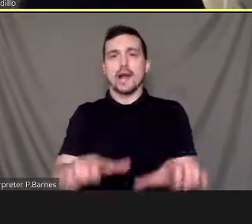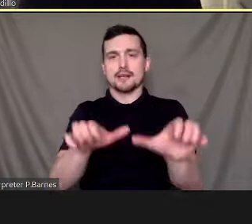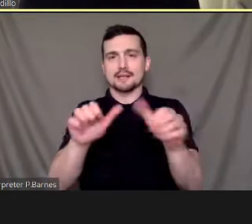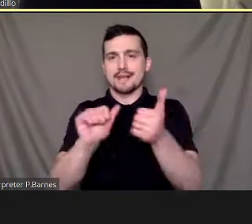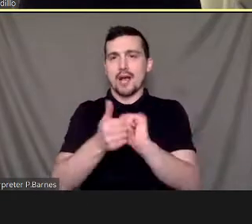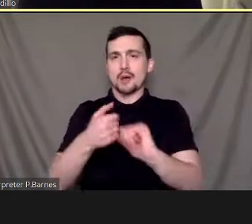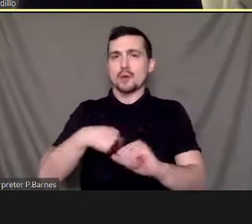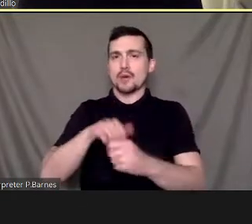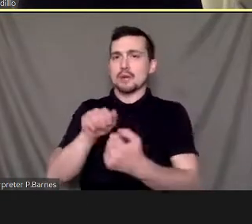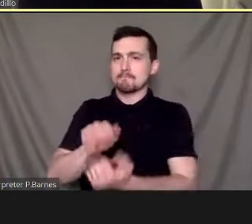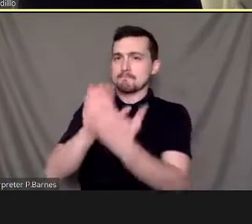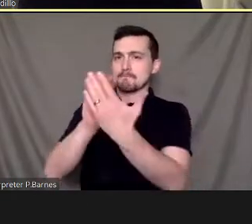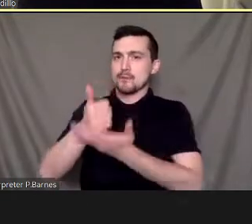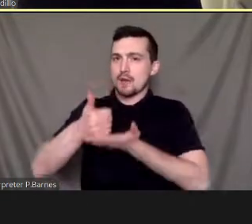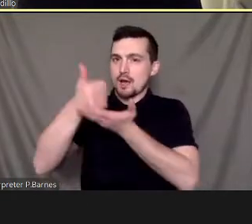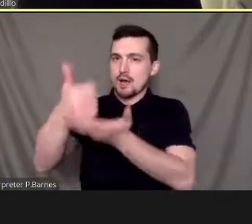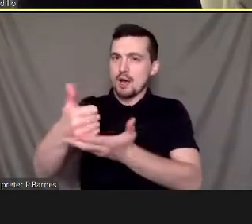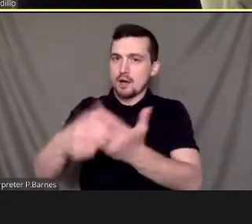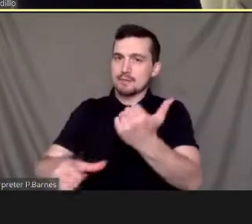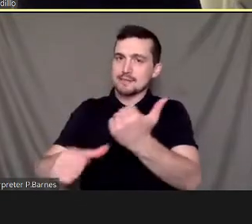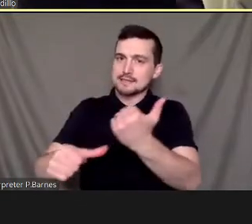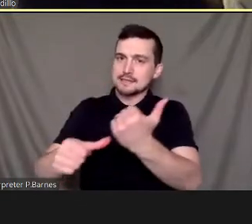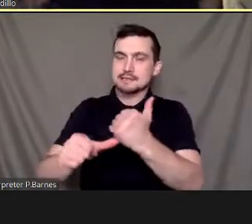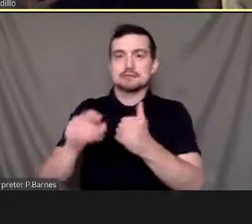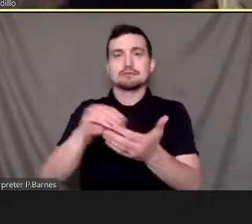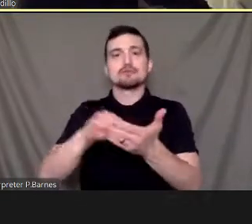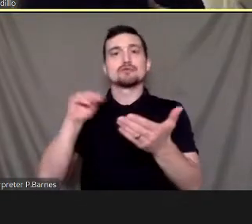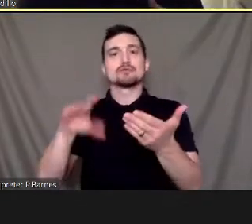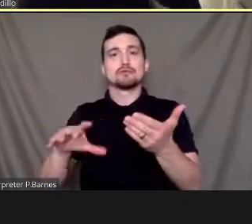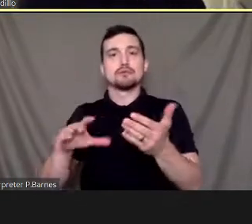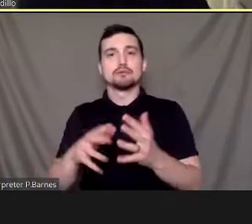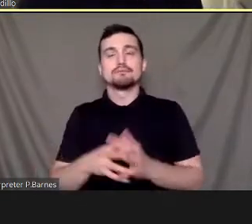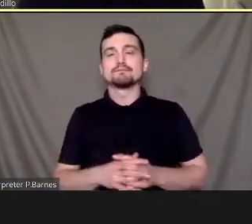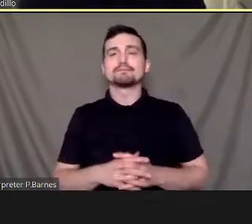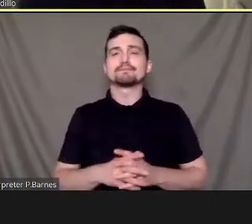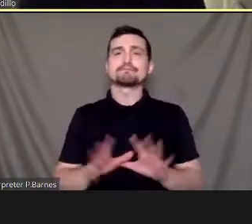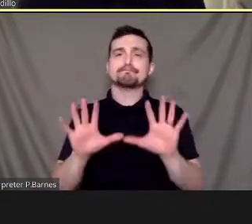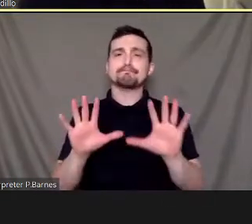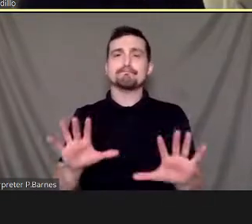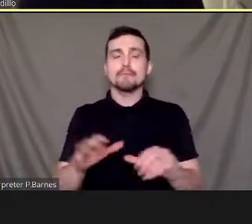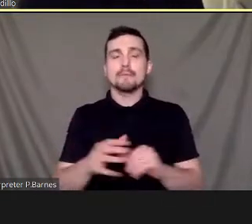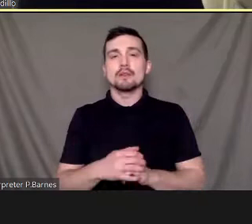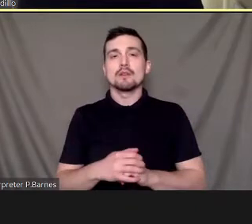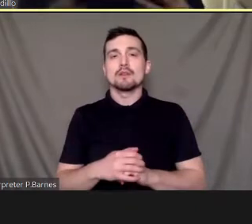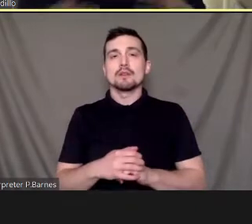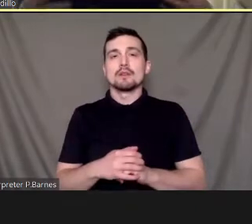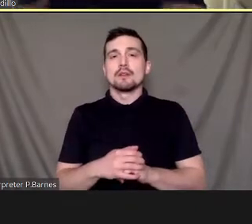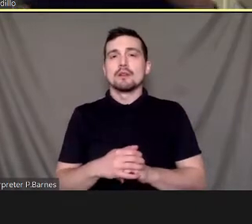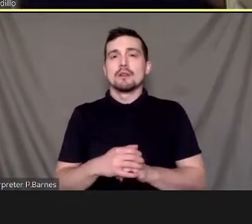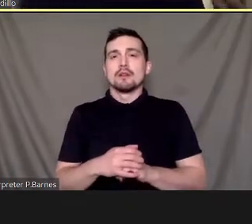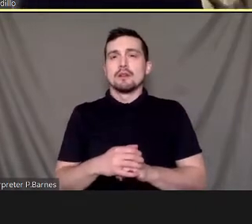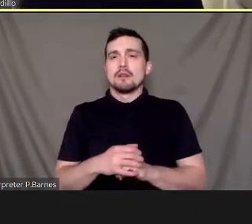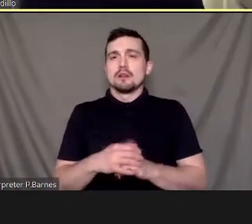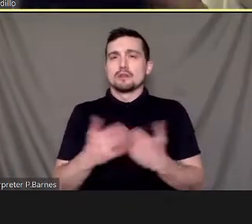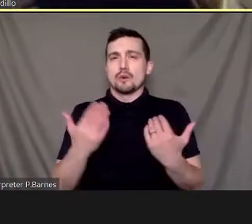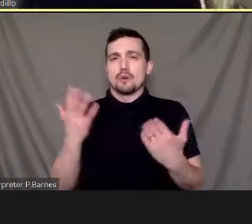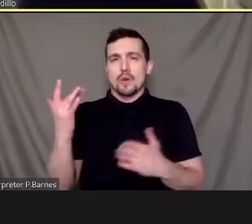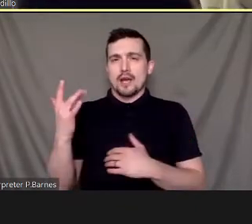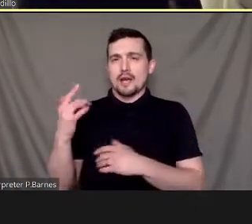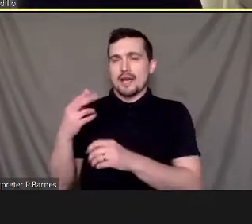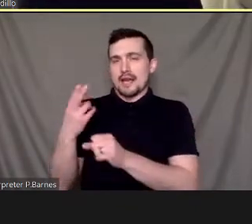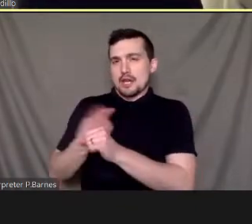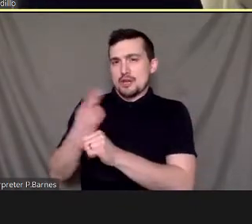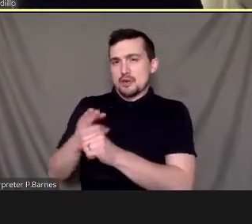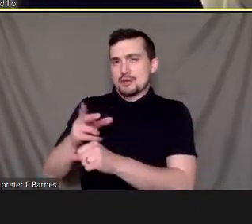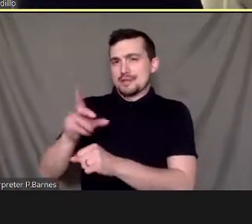students. But the reason why I engage a decolonial lens for